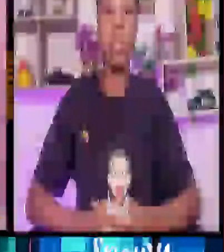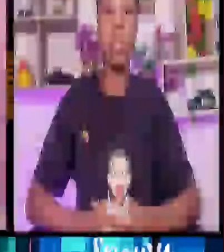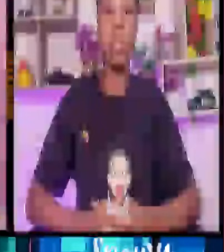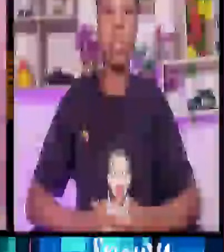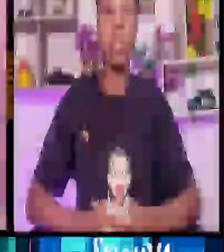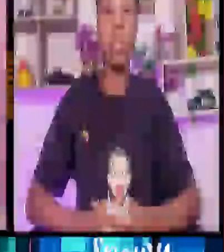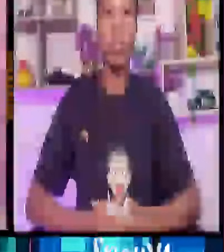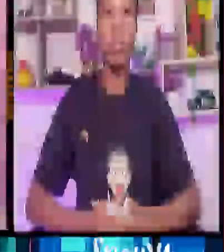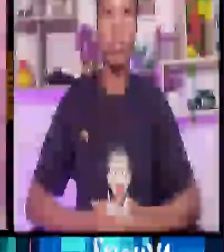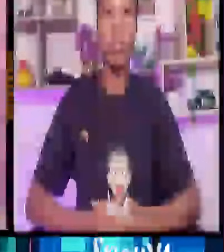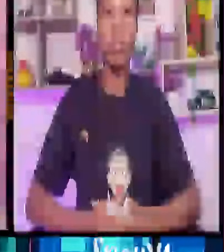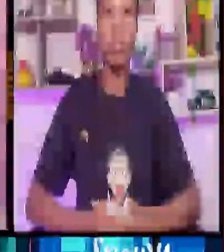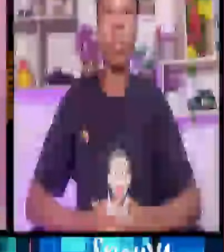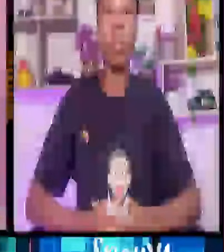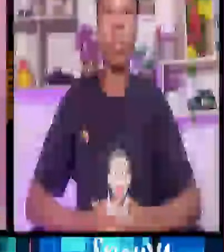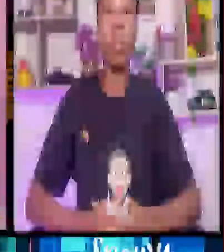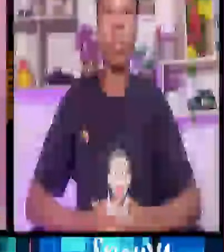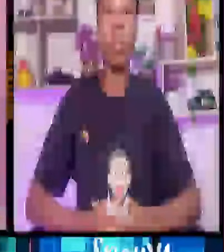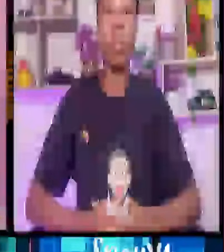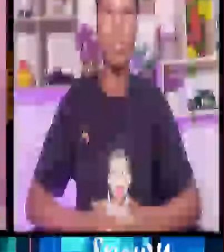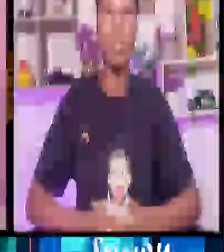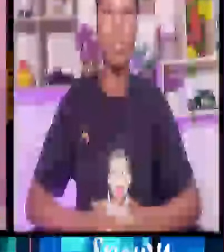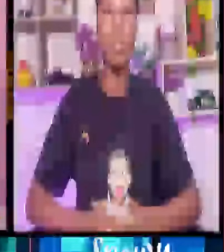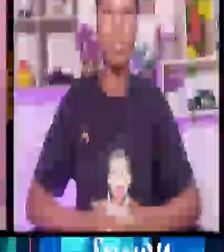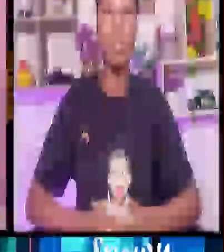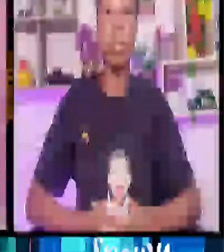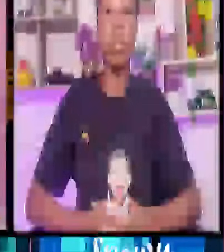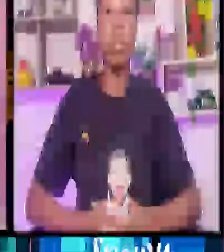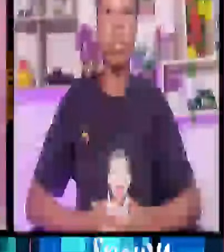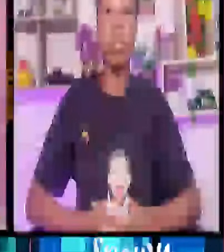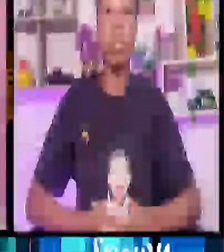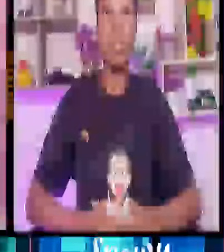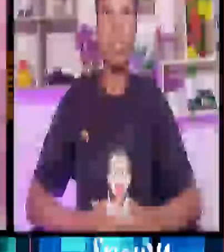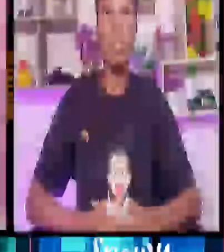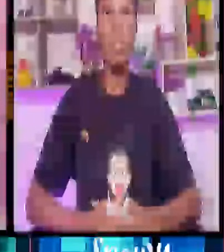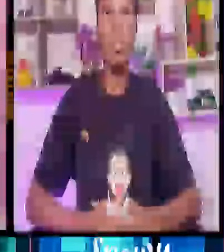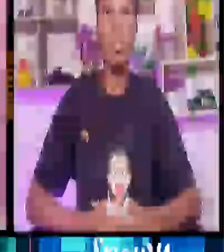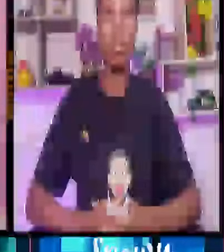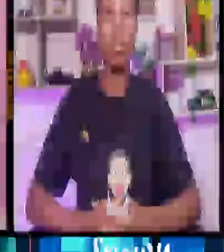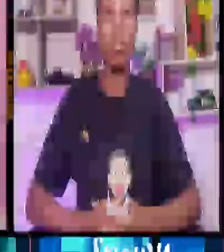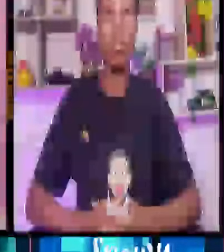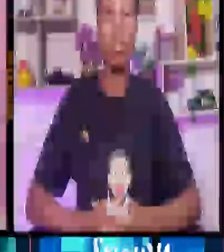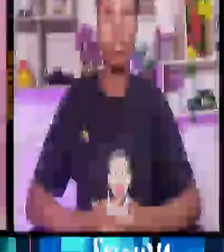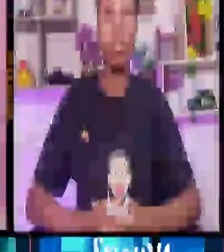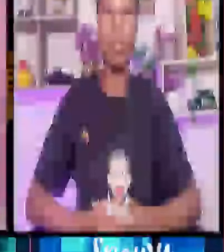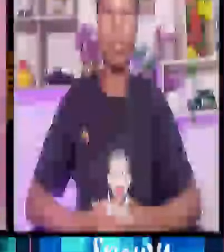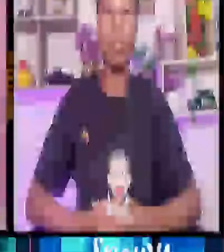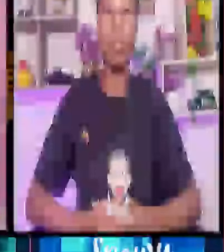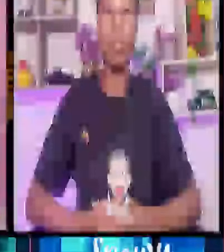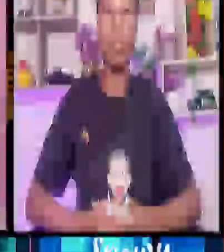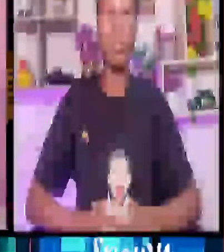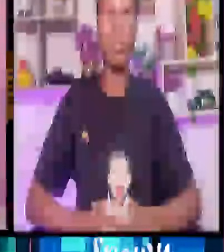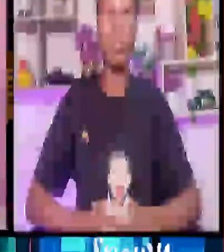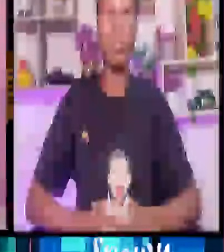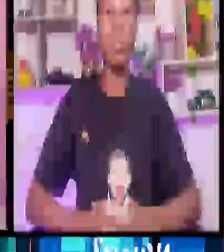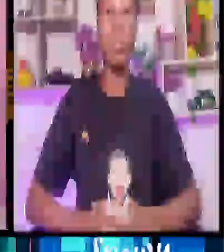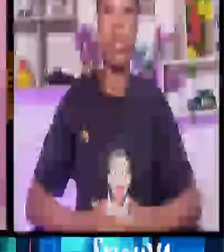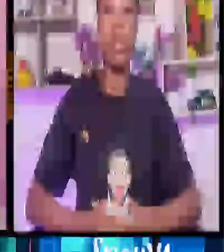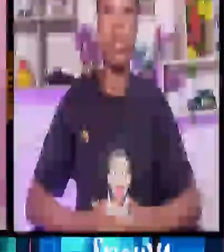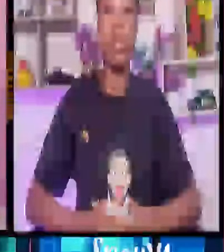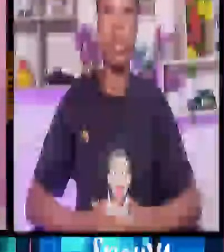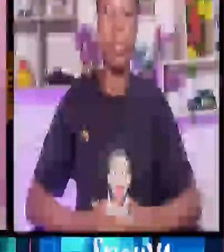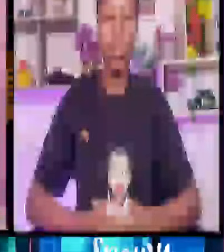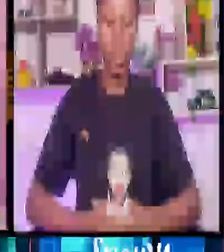home. But I wish to say that when you set standards for principles, we have to remind ourselves that they